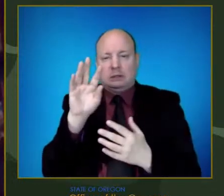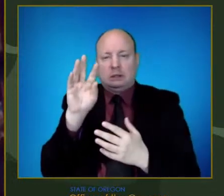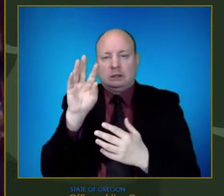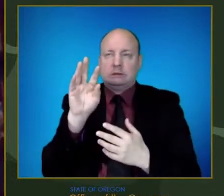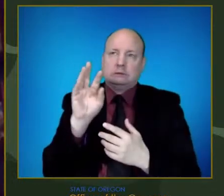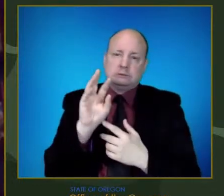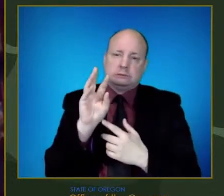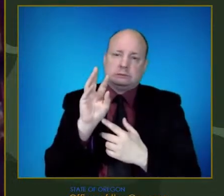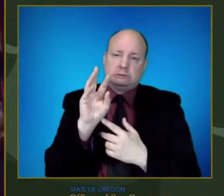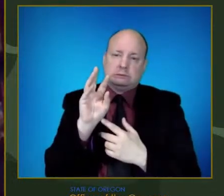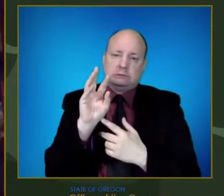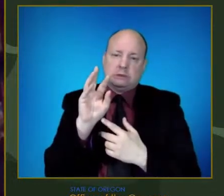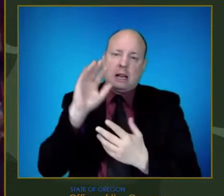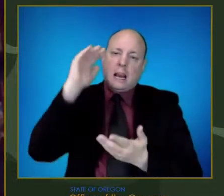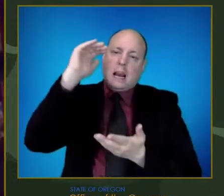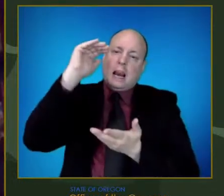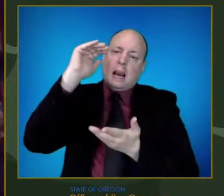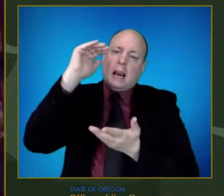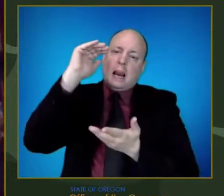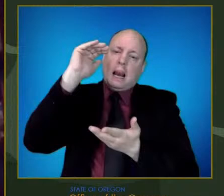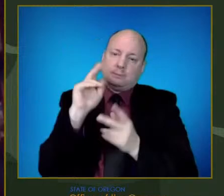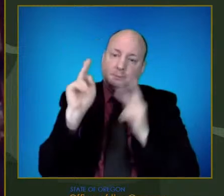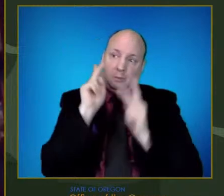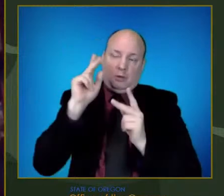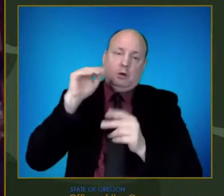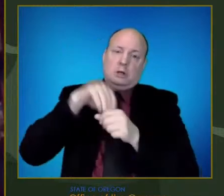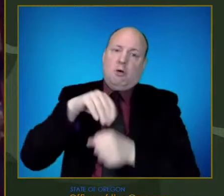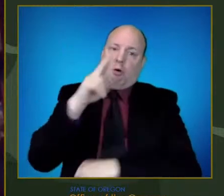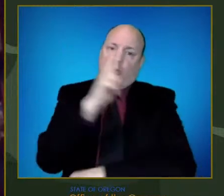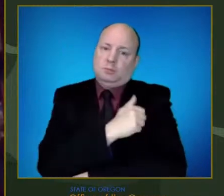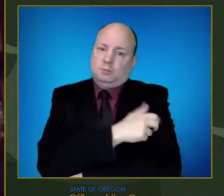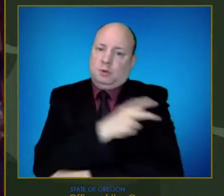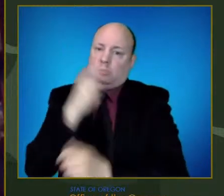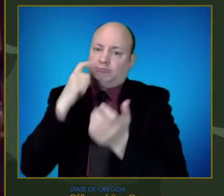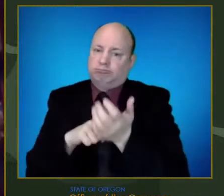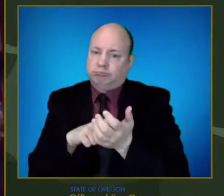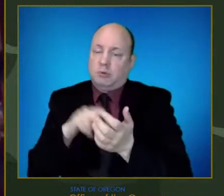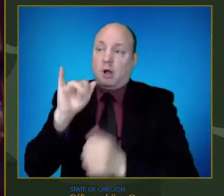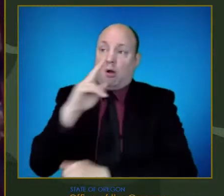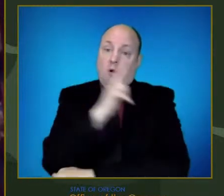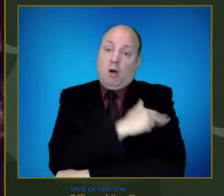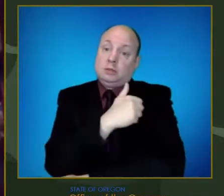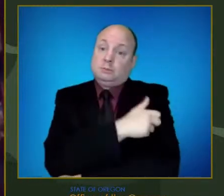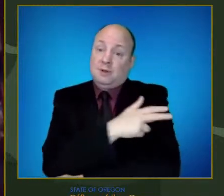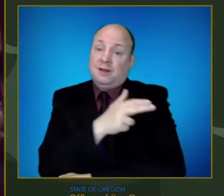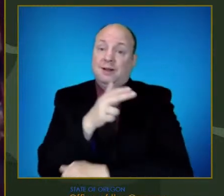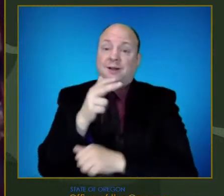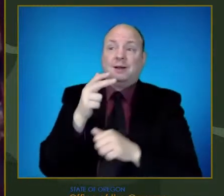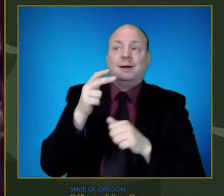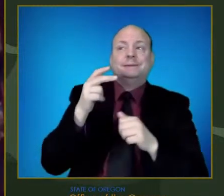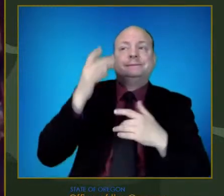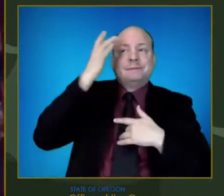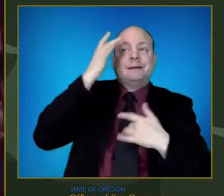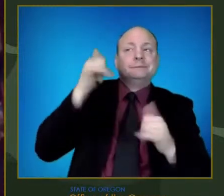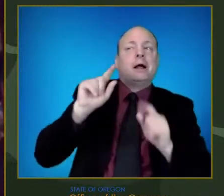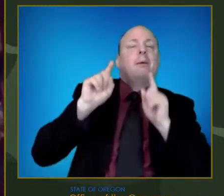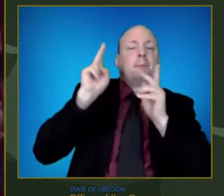in our hospitals since January 1st, hospital beds occupied by Oregonians with COVID-19 are increasing this